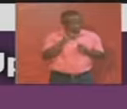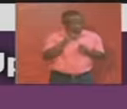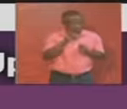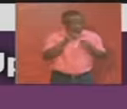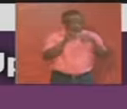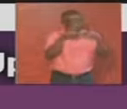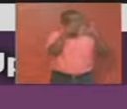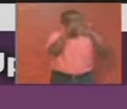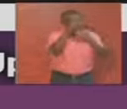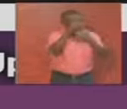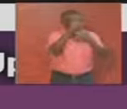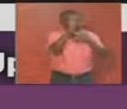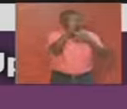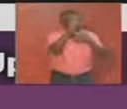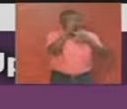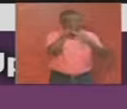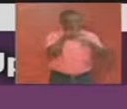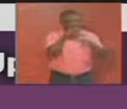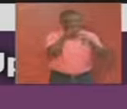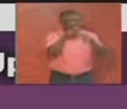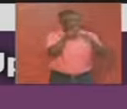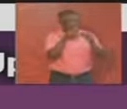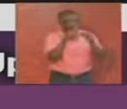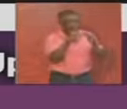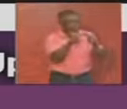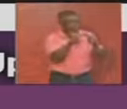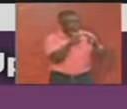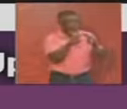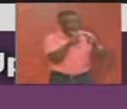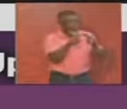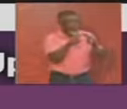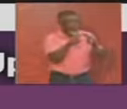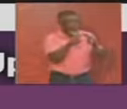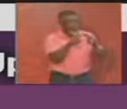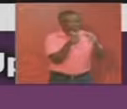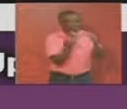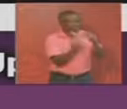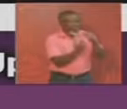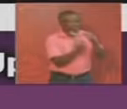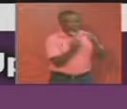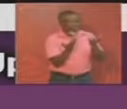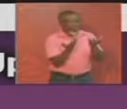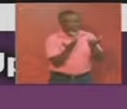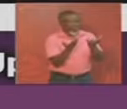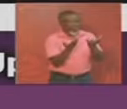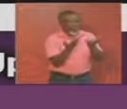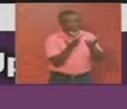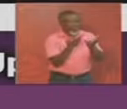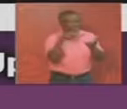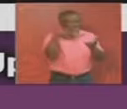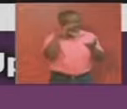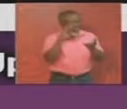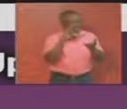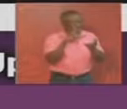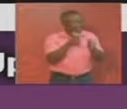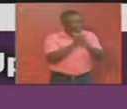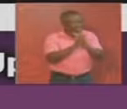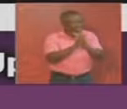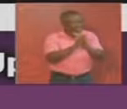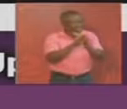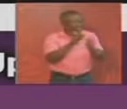coming from externally, or is no quarantining period and PCR testing and those things necessary